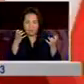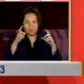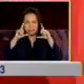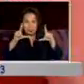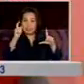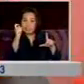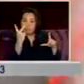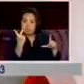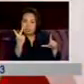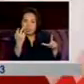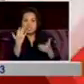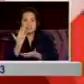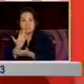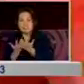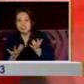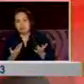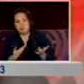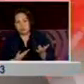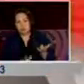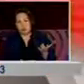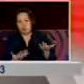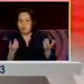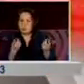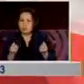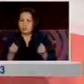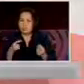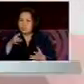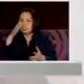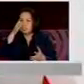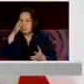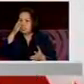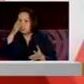force had all the time to watch because they had no work.